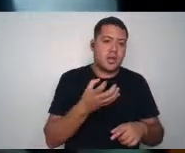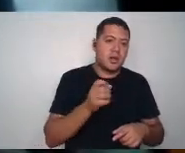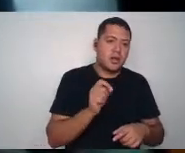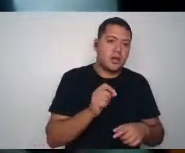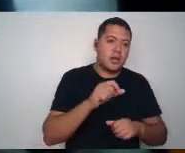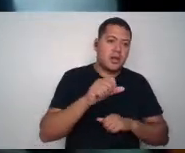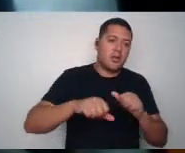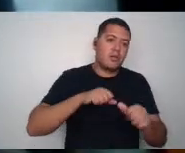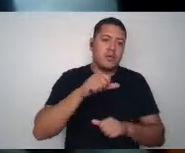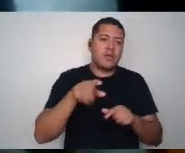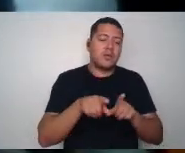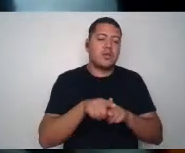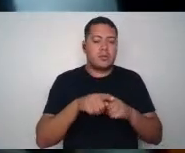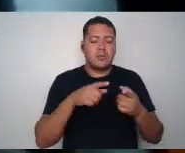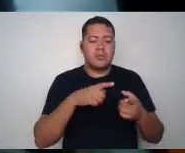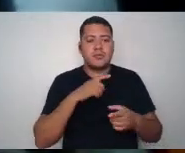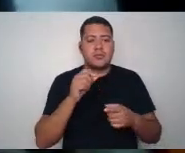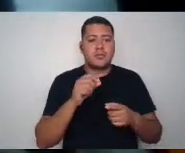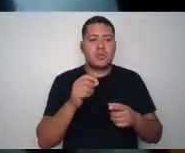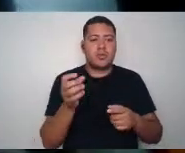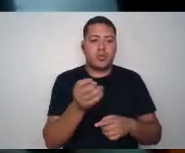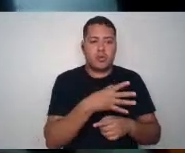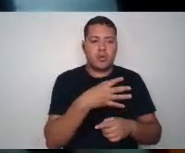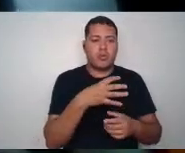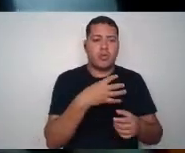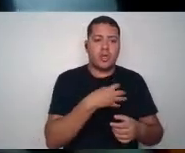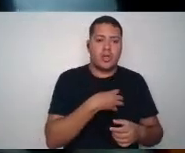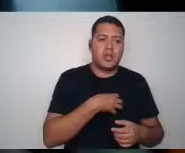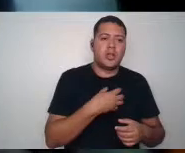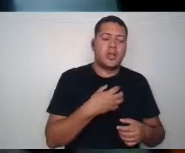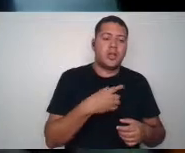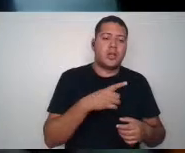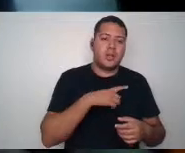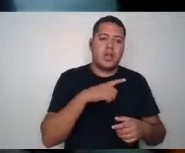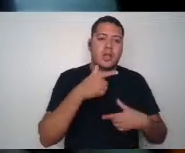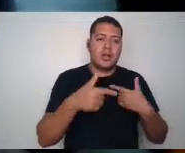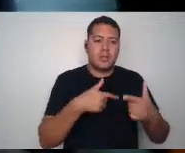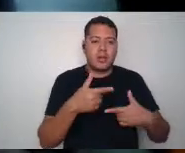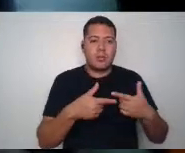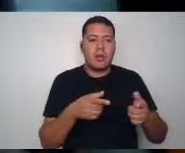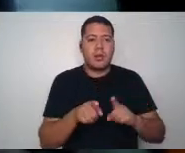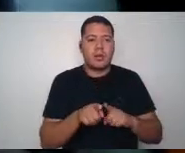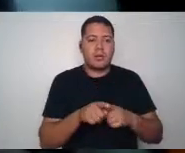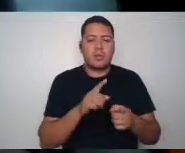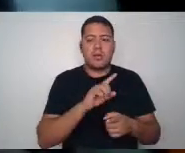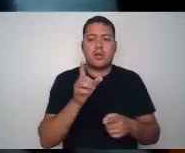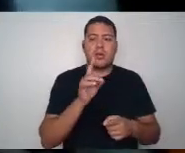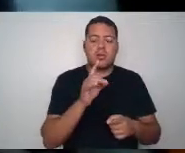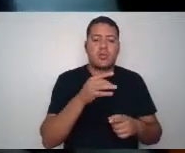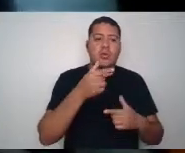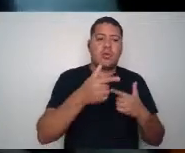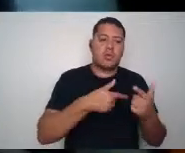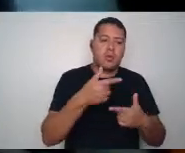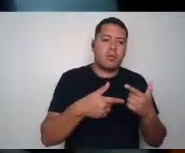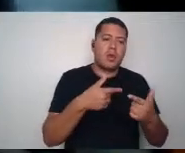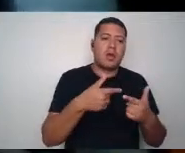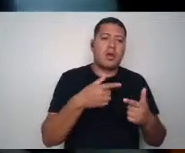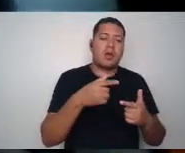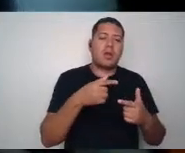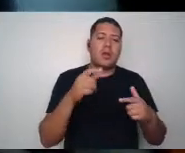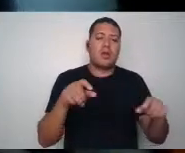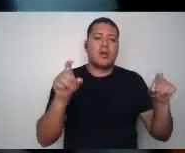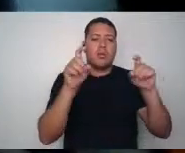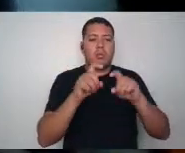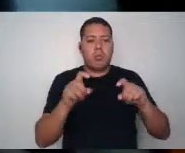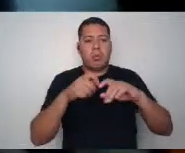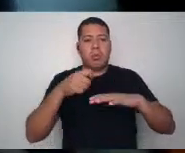ways of working. So we need to speak of these. And of these new ways of working, which